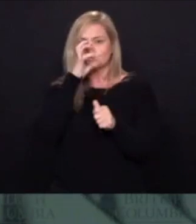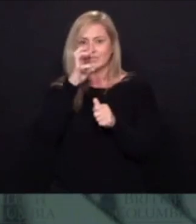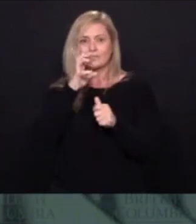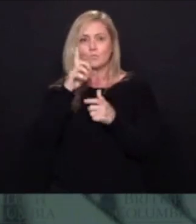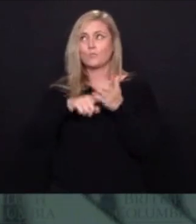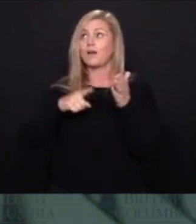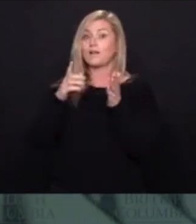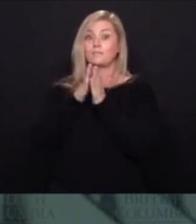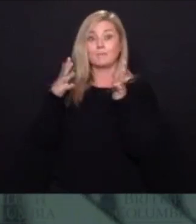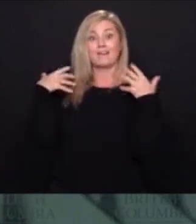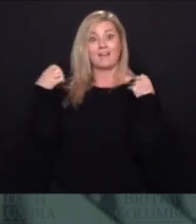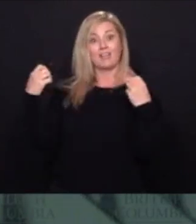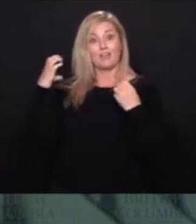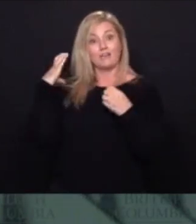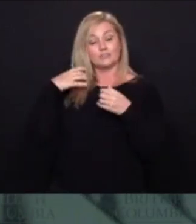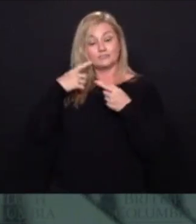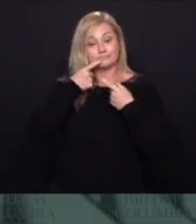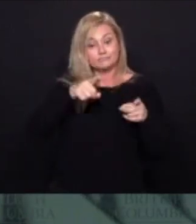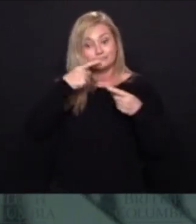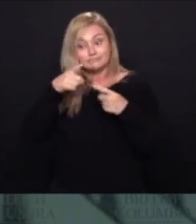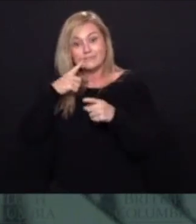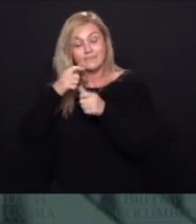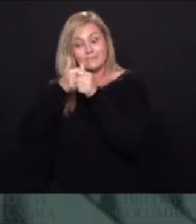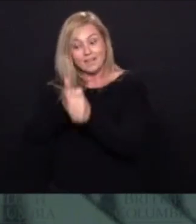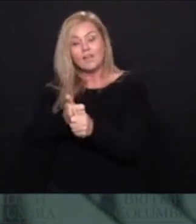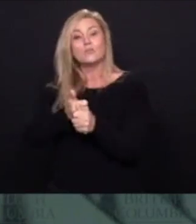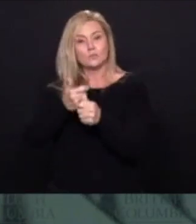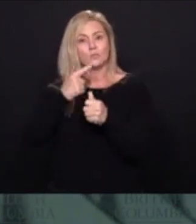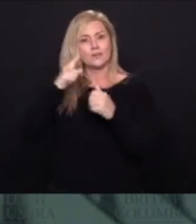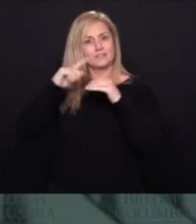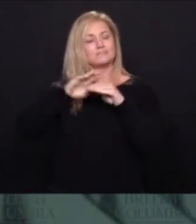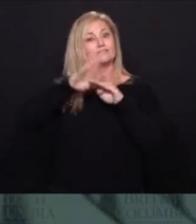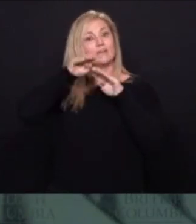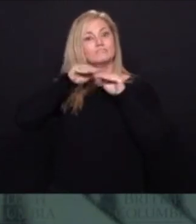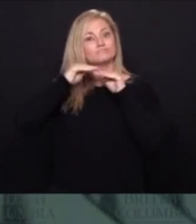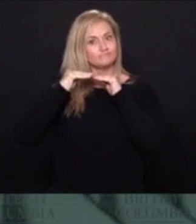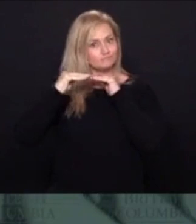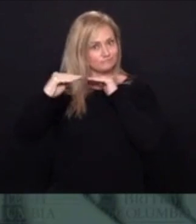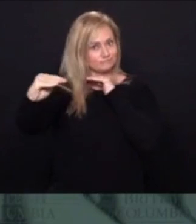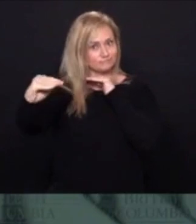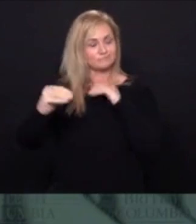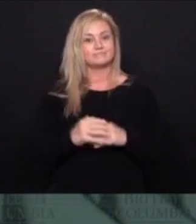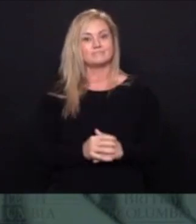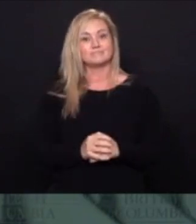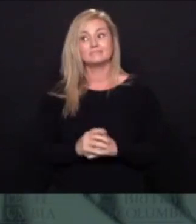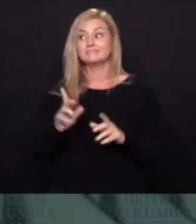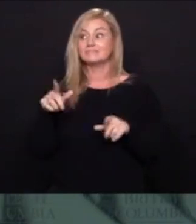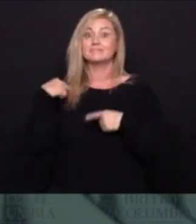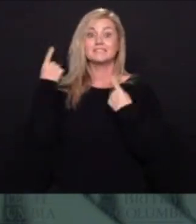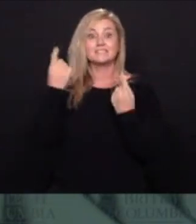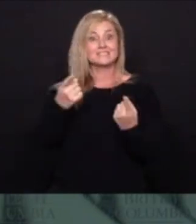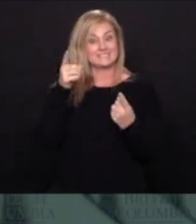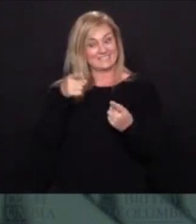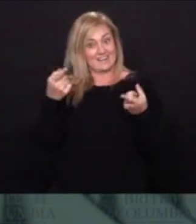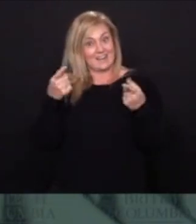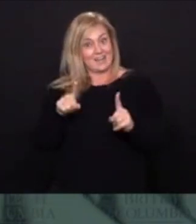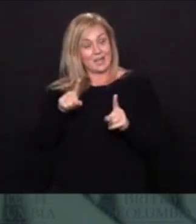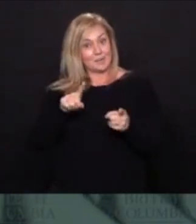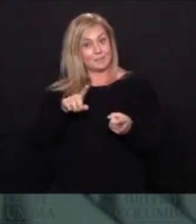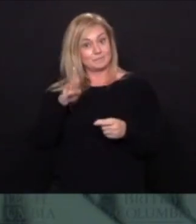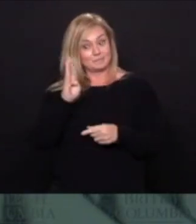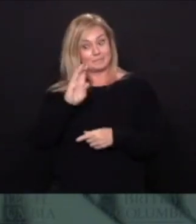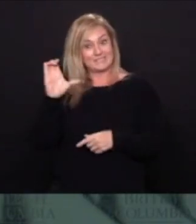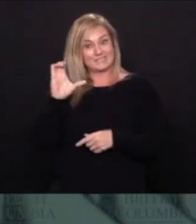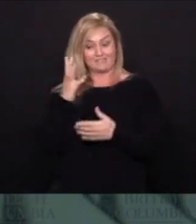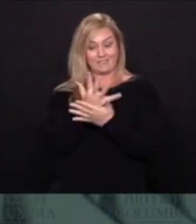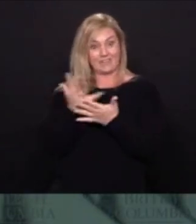Health Officer and helping our province to flatten the curve. But since the pandemic began in British Columbia 5